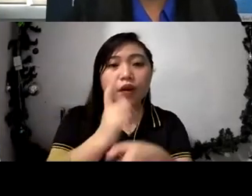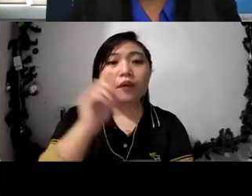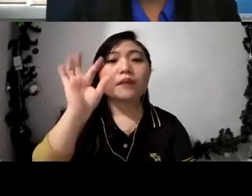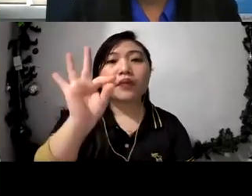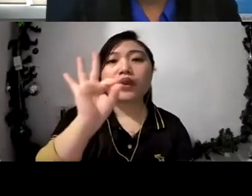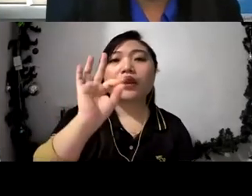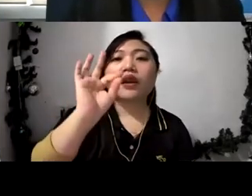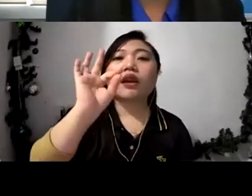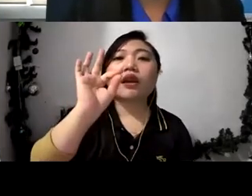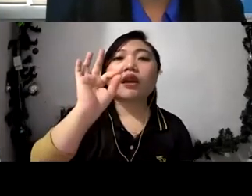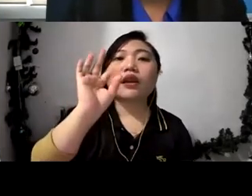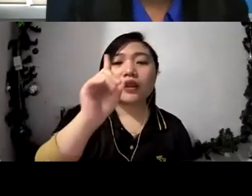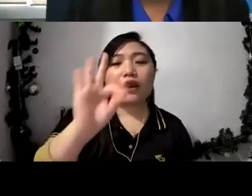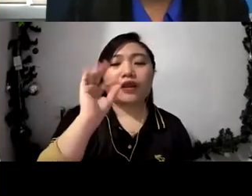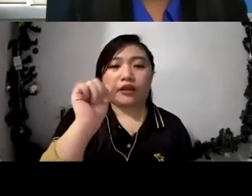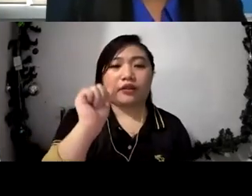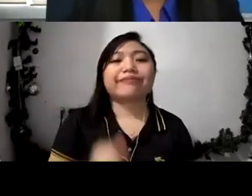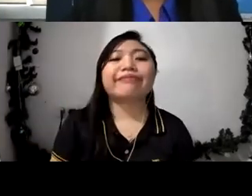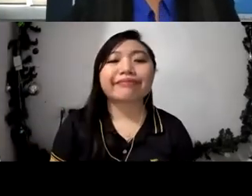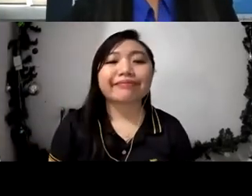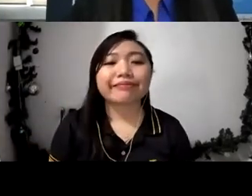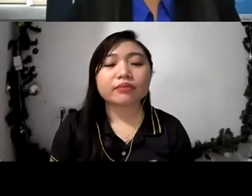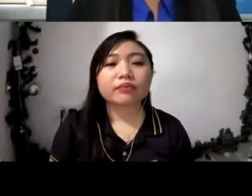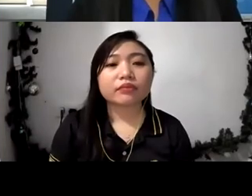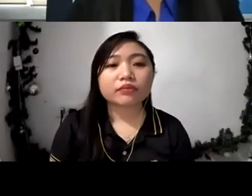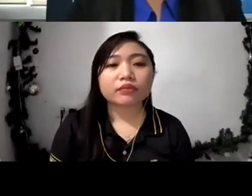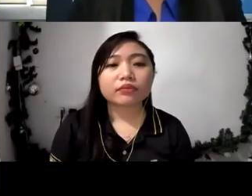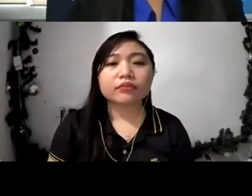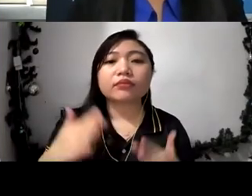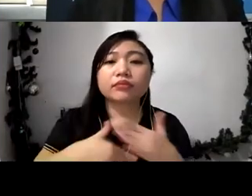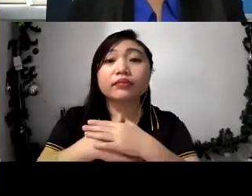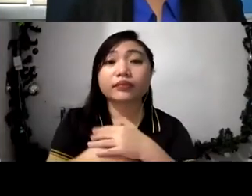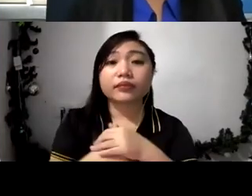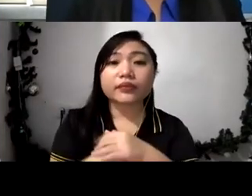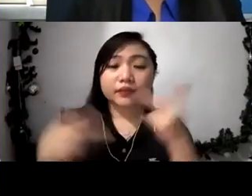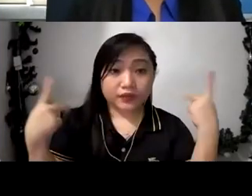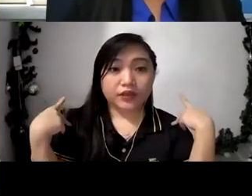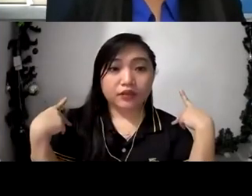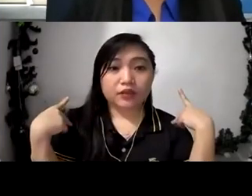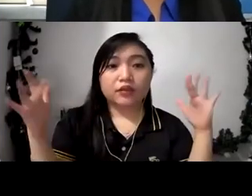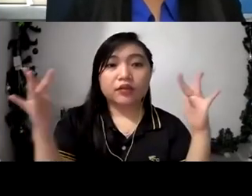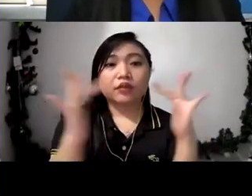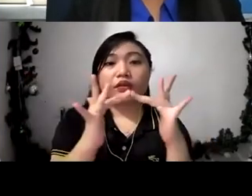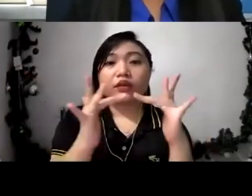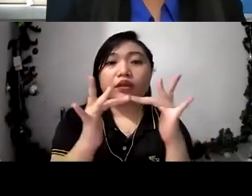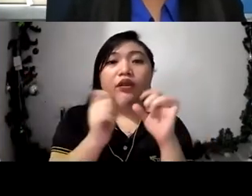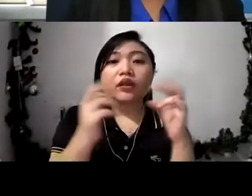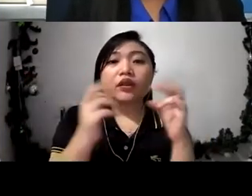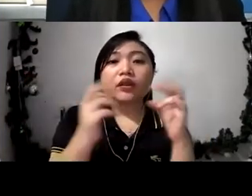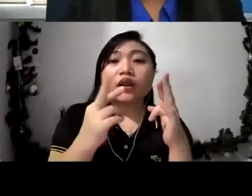Foreign Affairs. So you would note that there was a change of